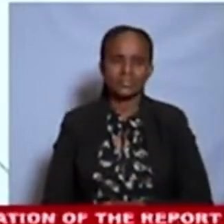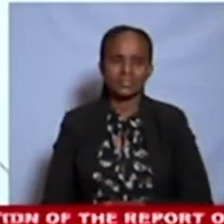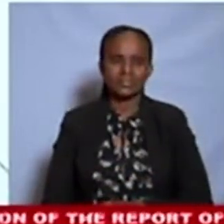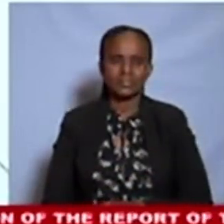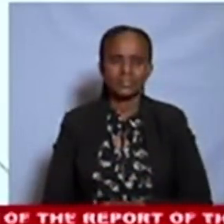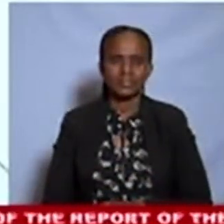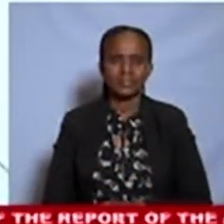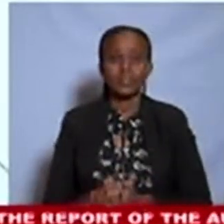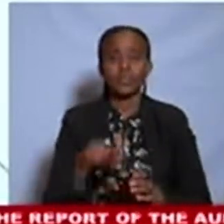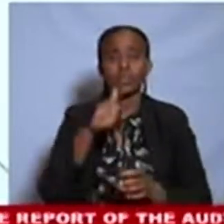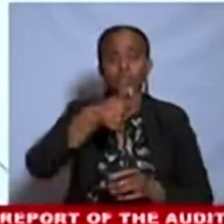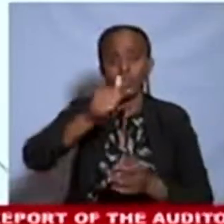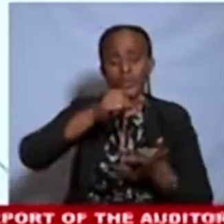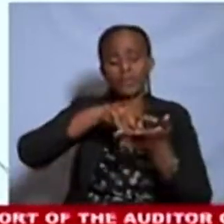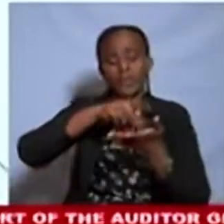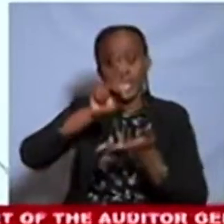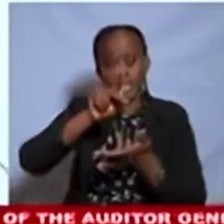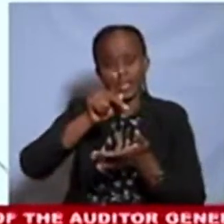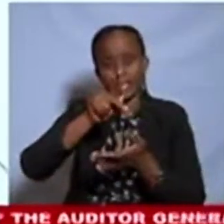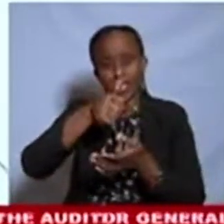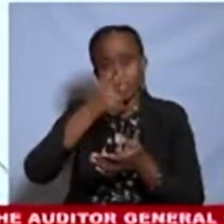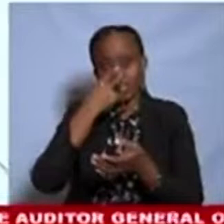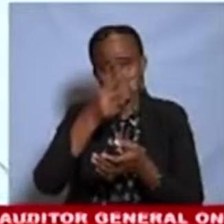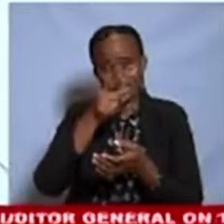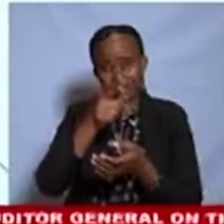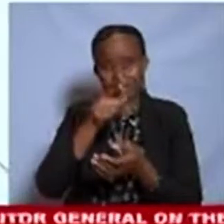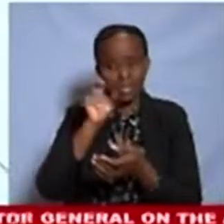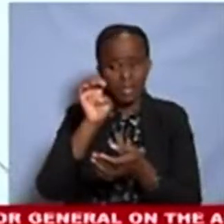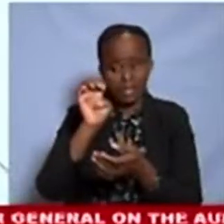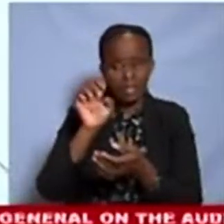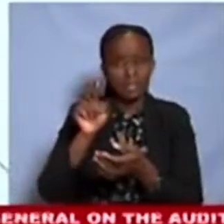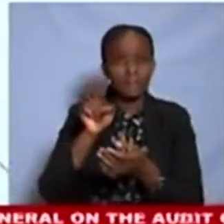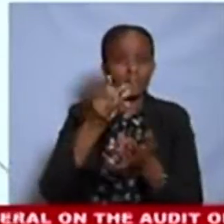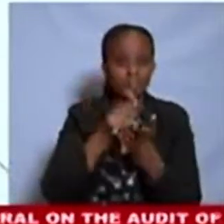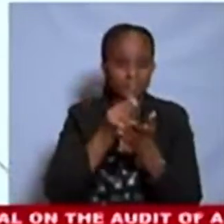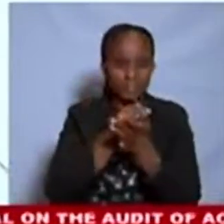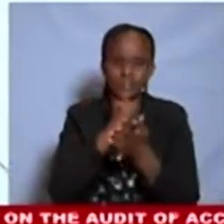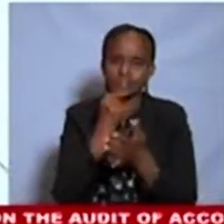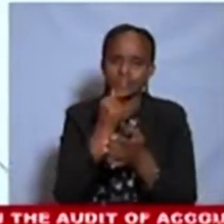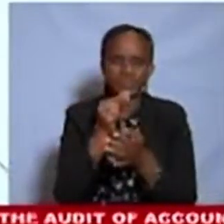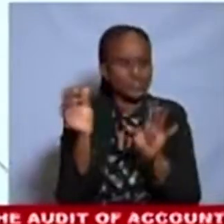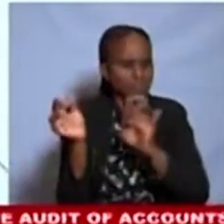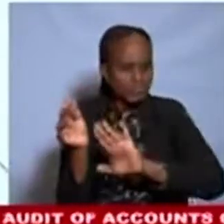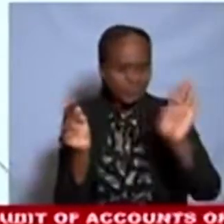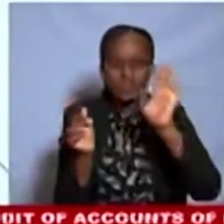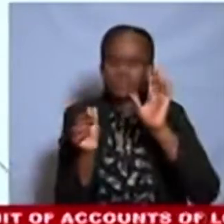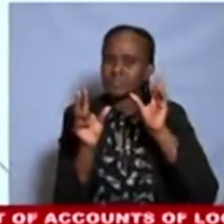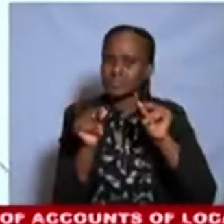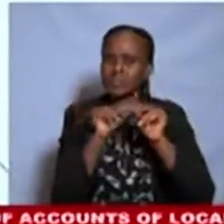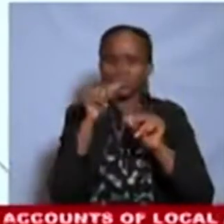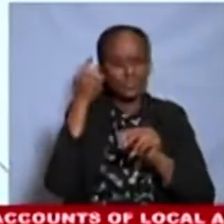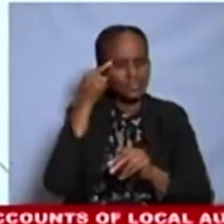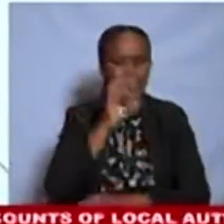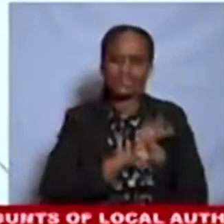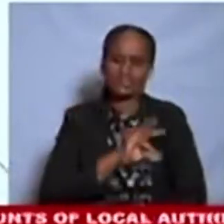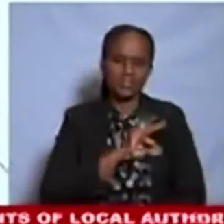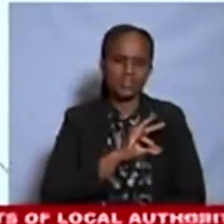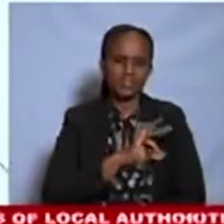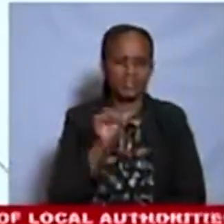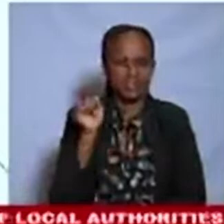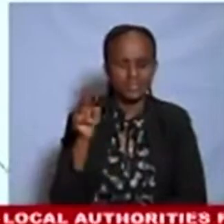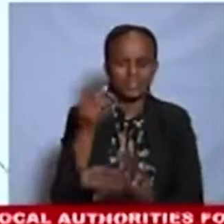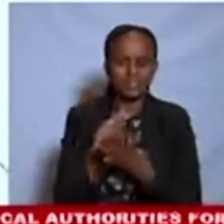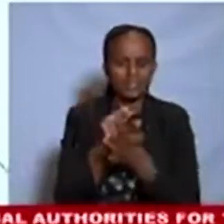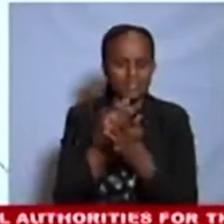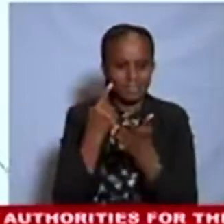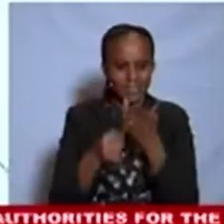If you are to pay yourself, because you see, equalization fund is not an entitlement. It's not actually meant for salaries. This is